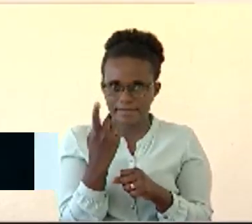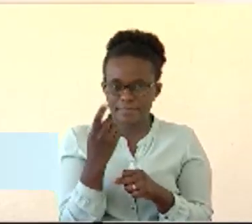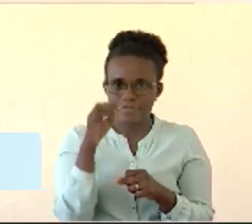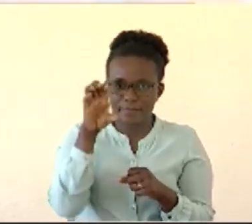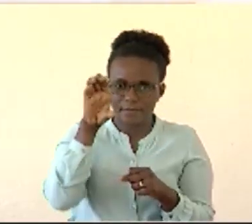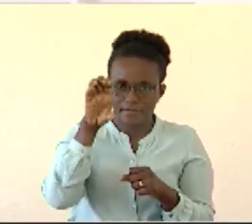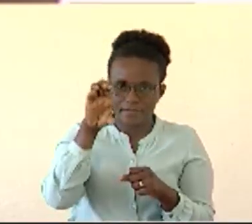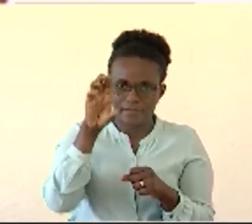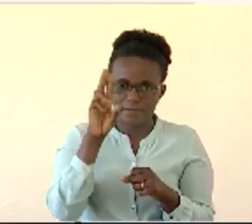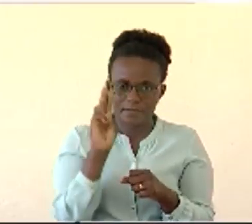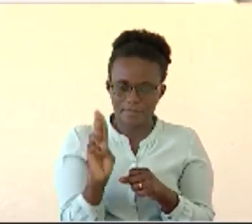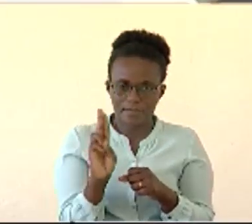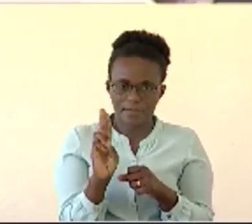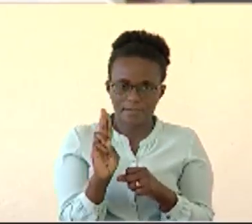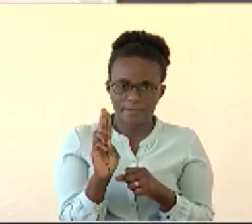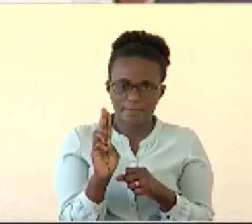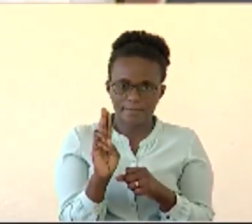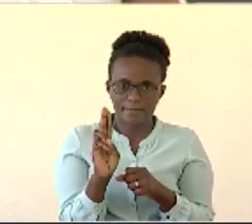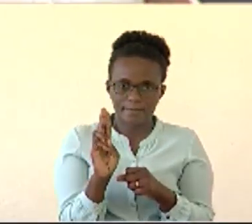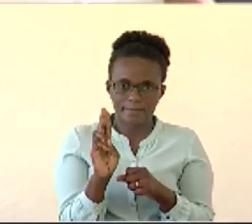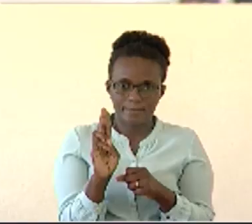not be enough.